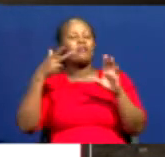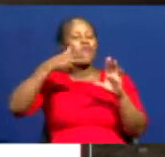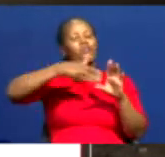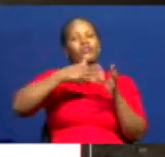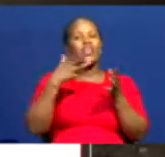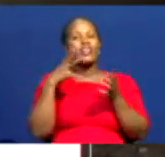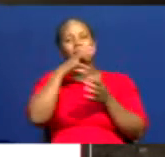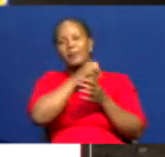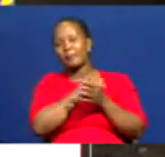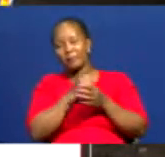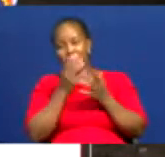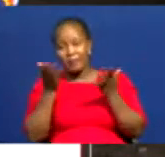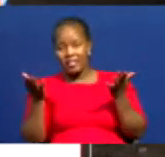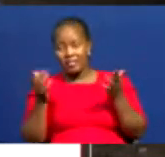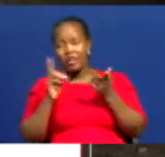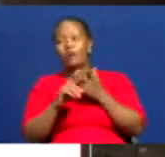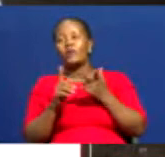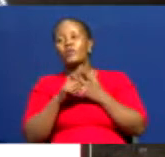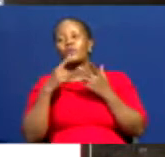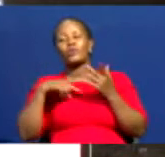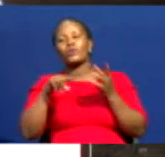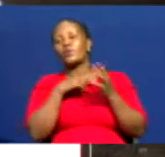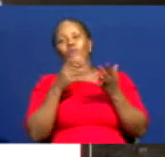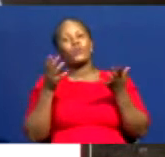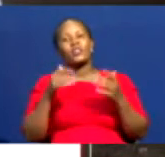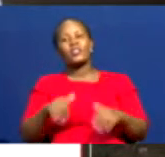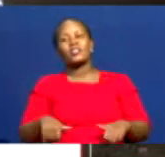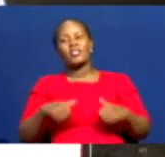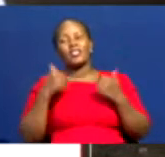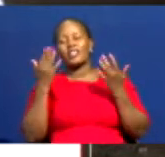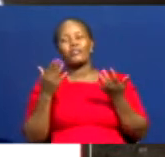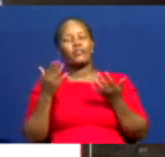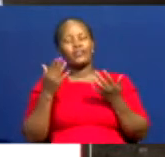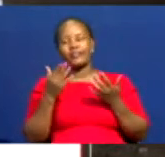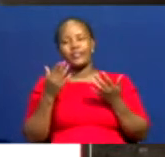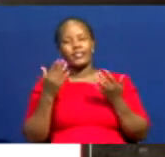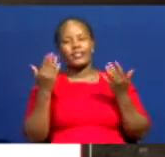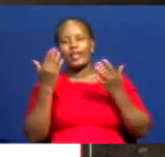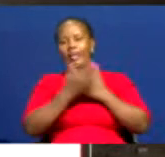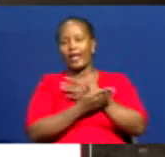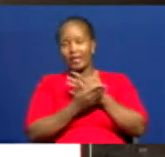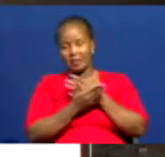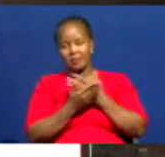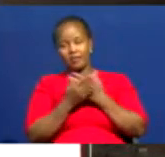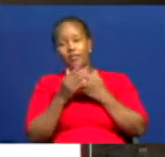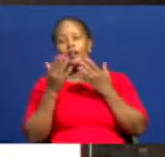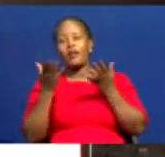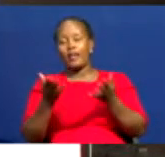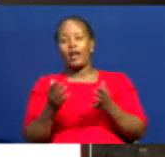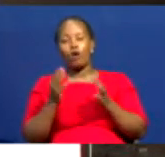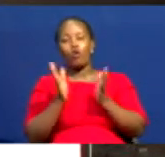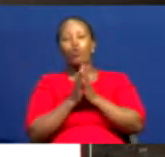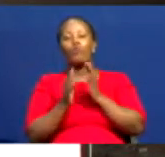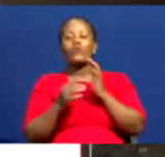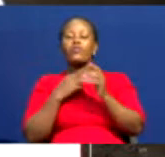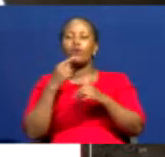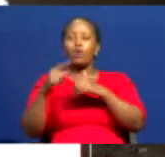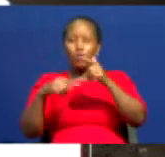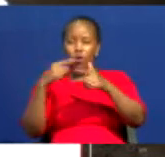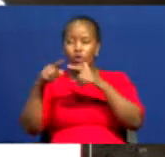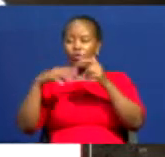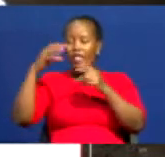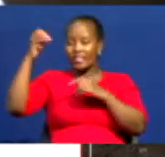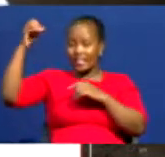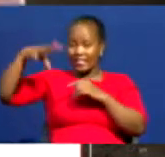has missed, and then we live in the blackouts. I think with the constant electricity